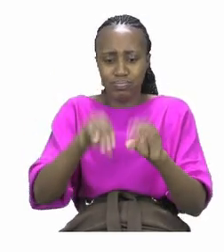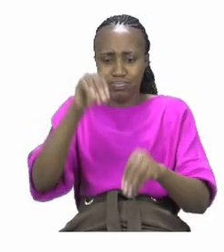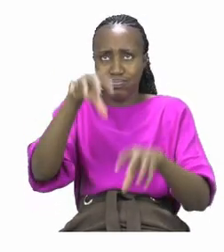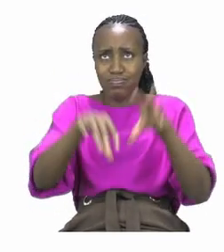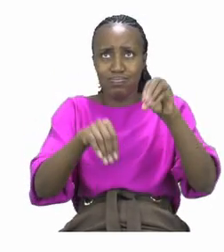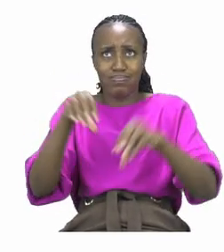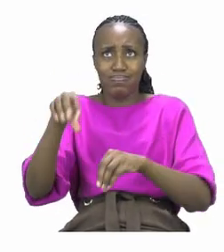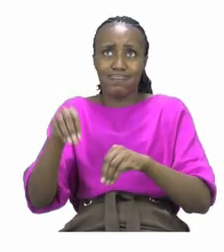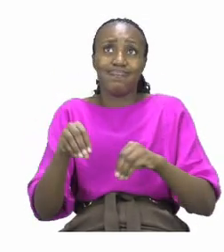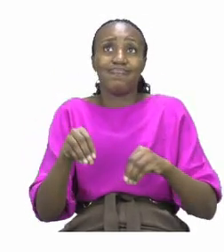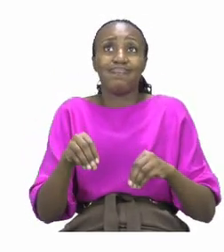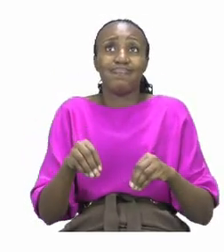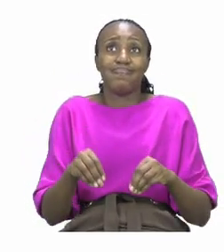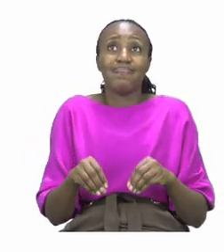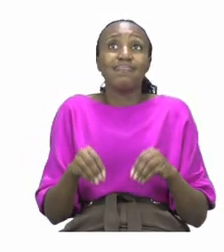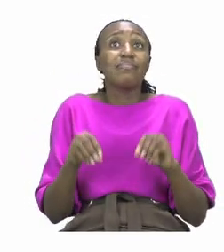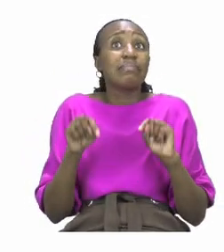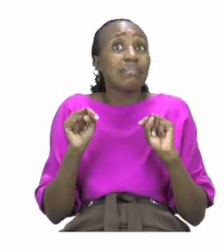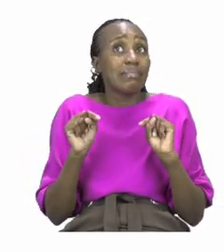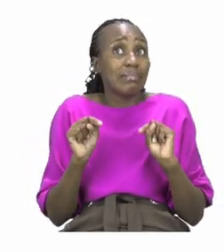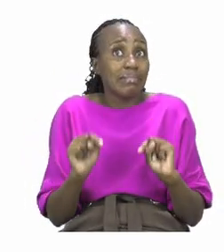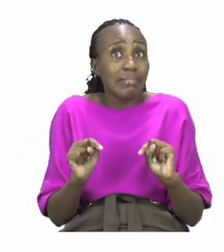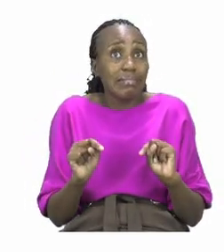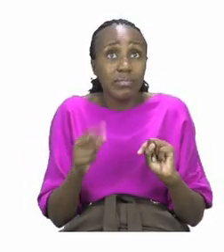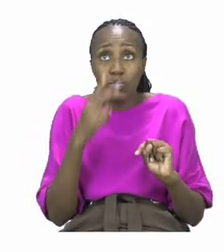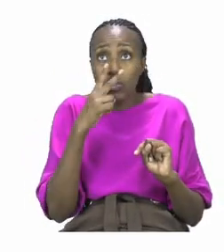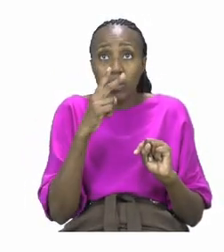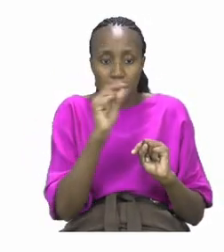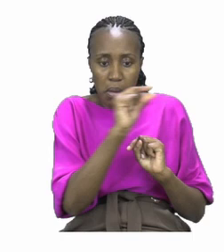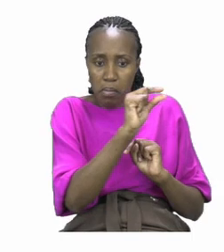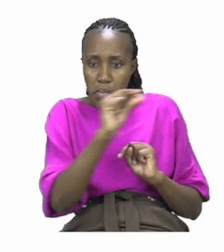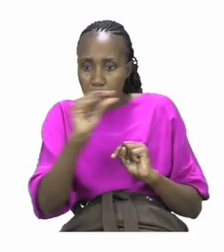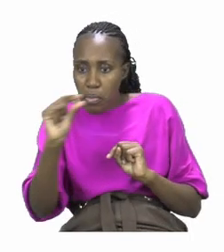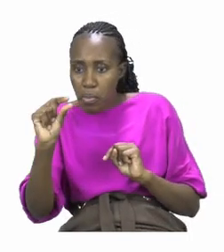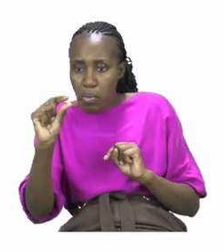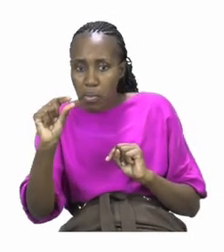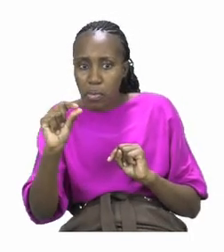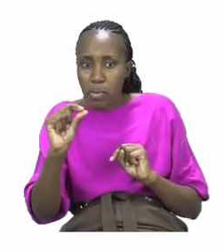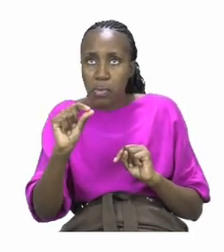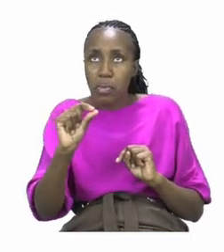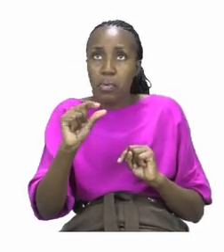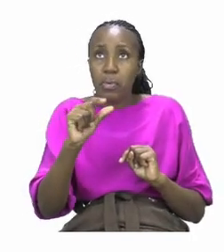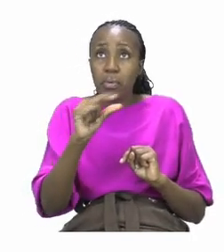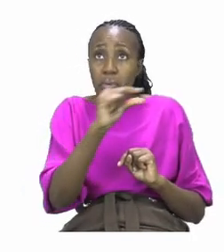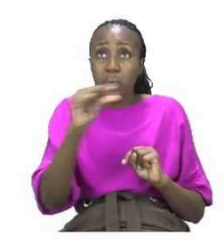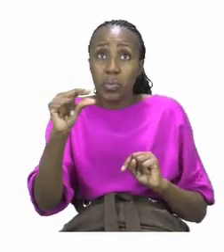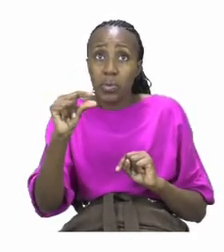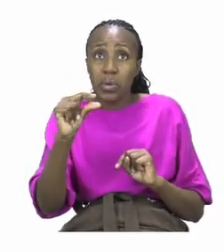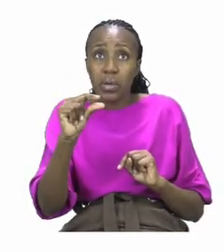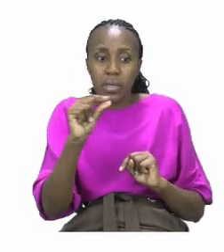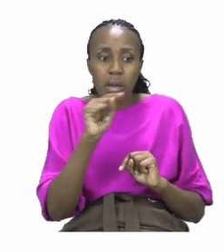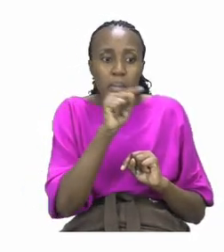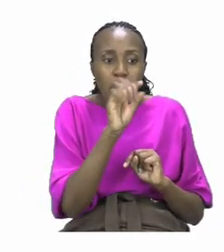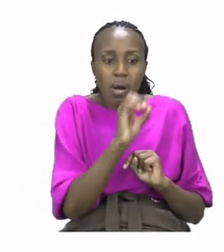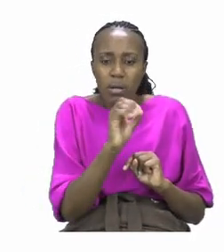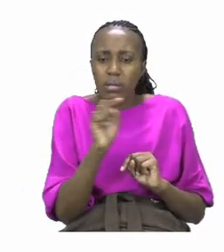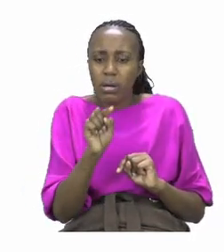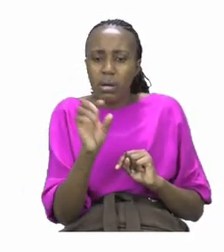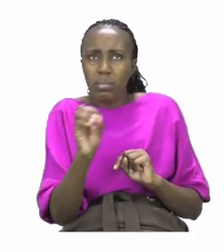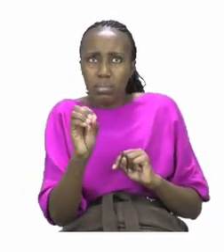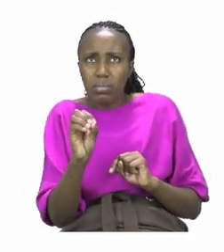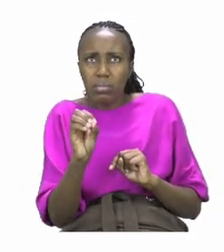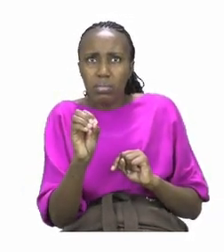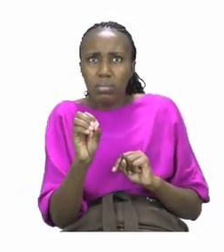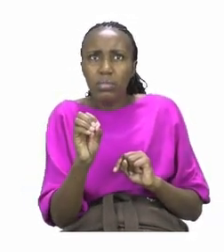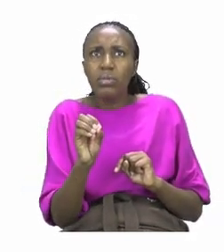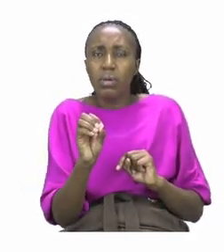Now, it's your job to find the missing letters for all of those words and then go to the word search and try and find